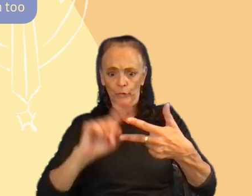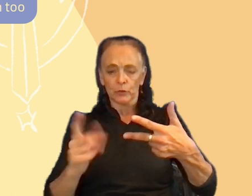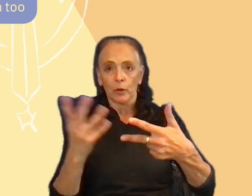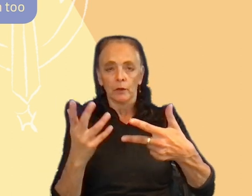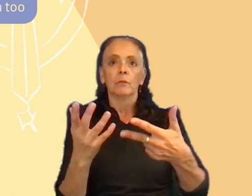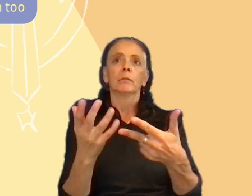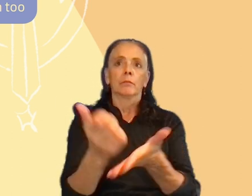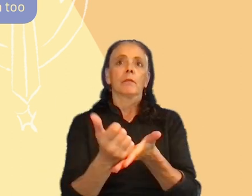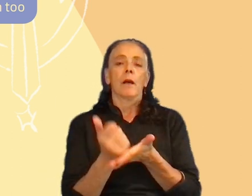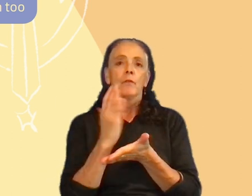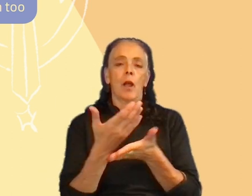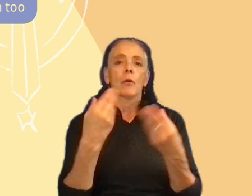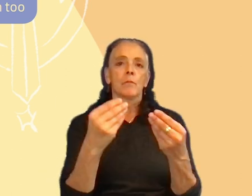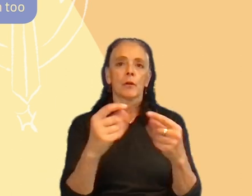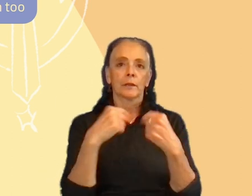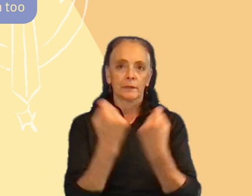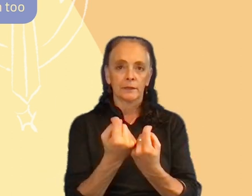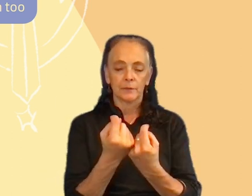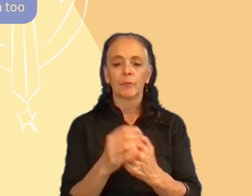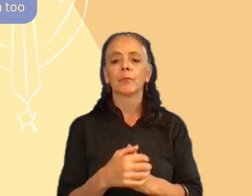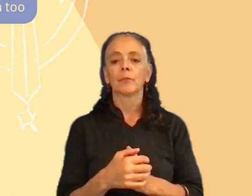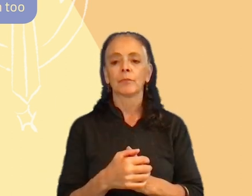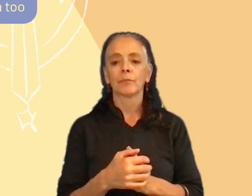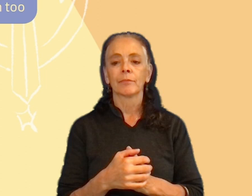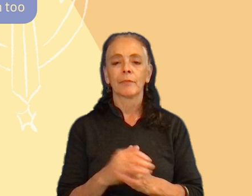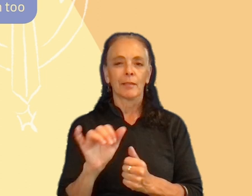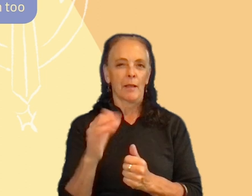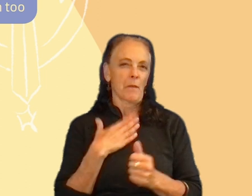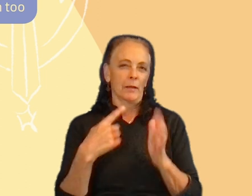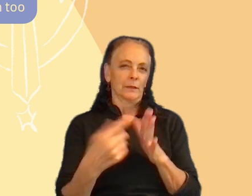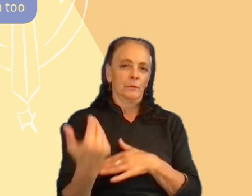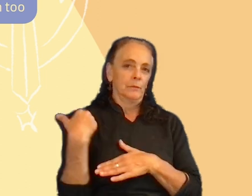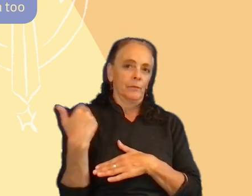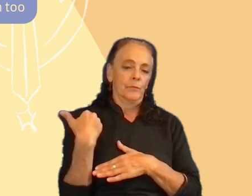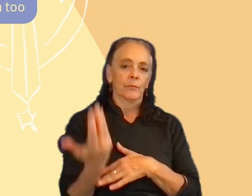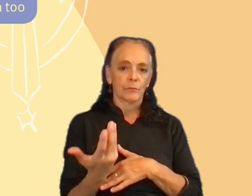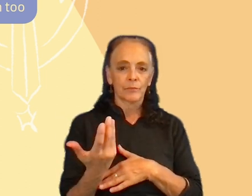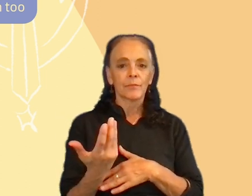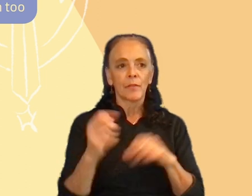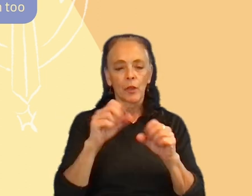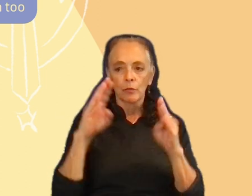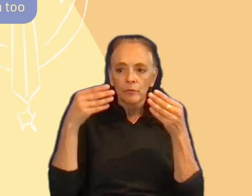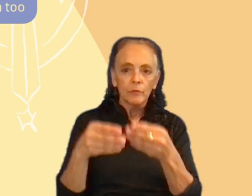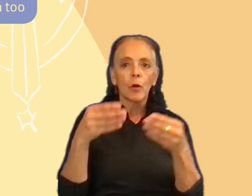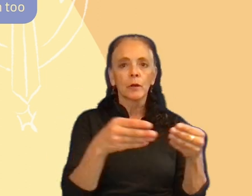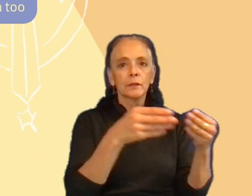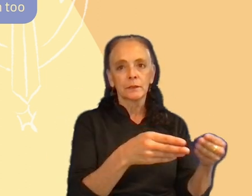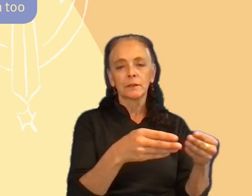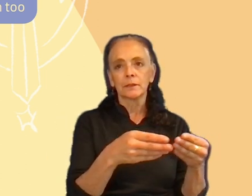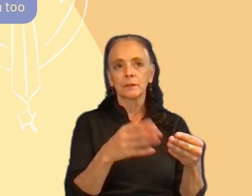instance our market team two because they could as i gave the example uh orient the campaigns to each